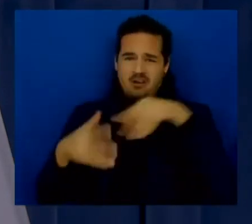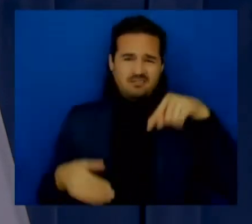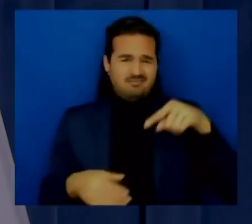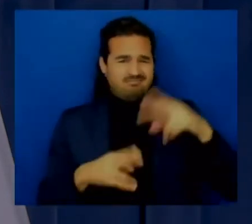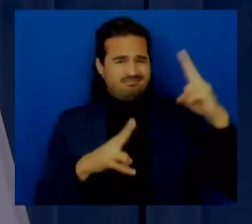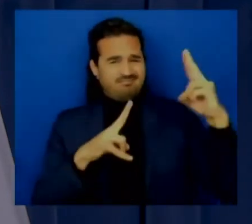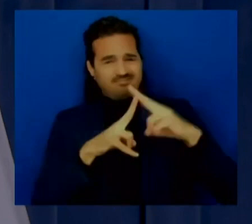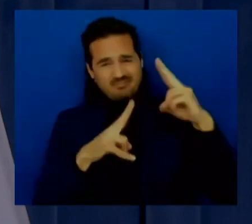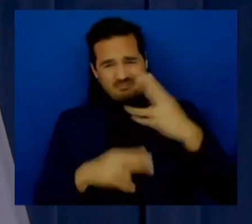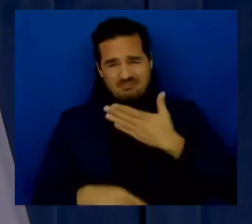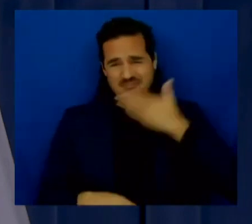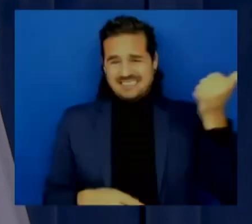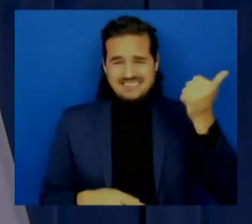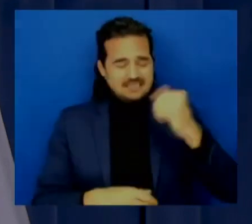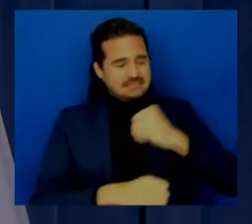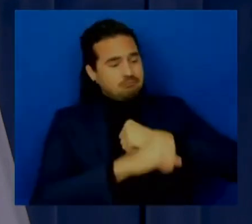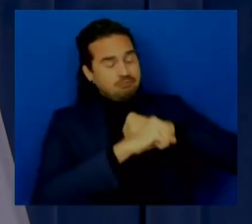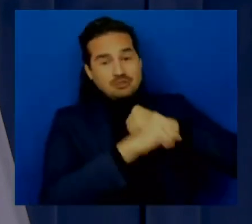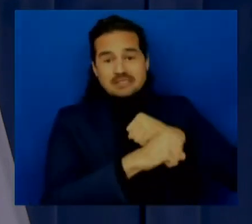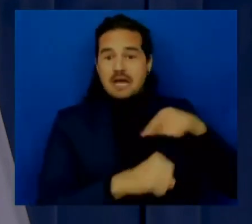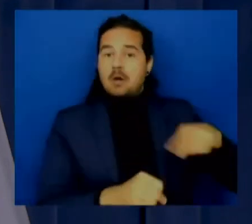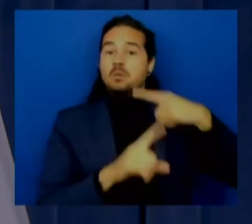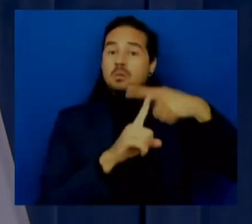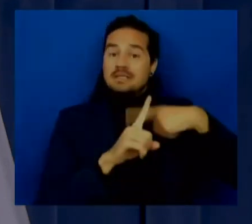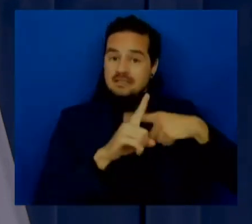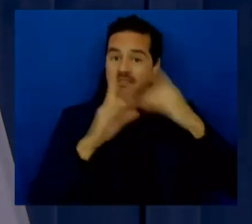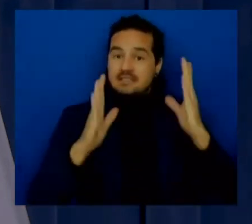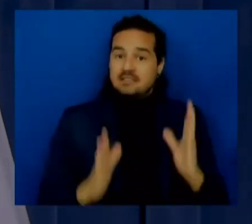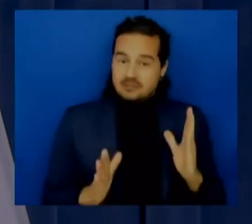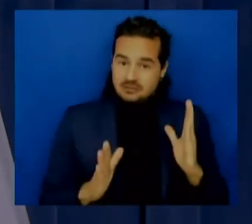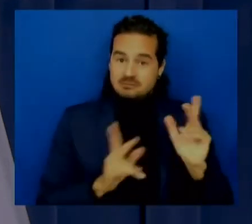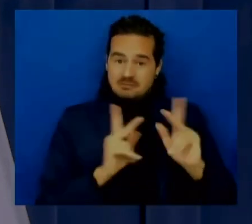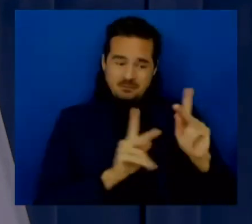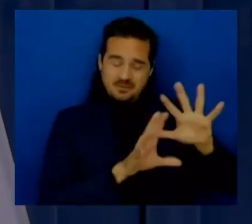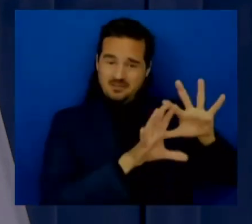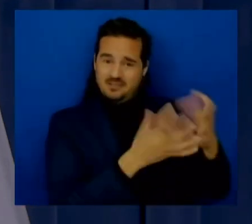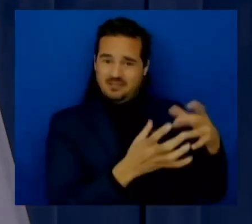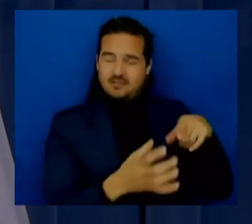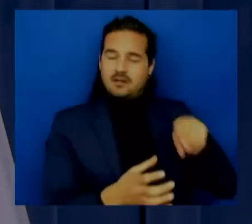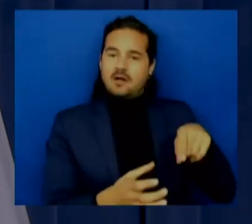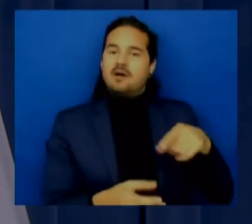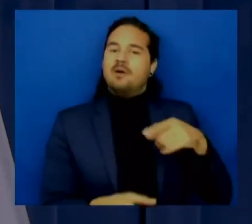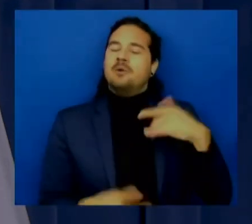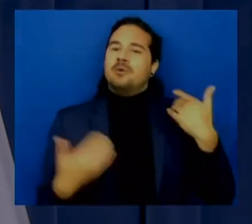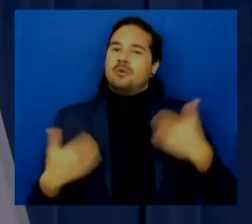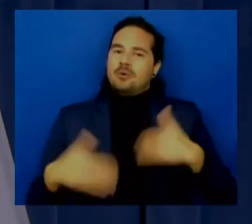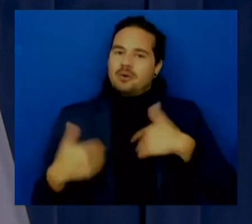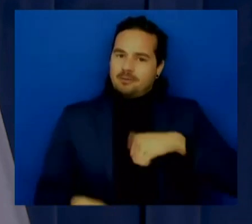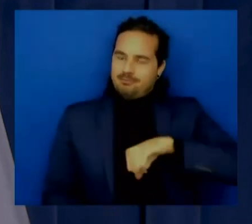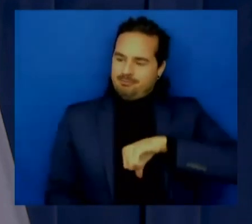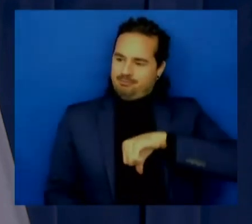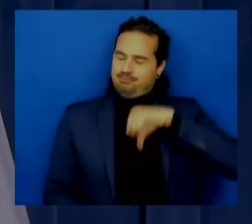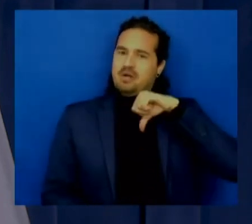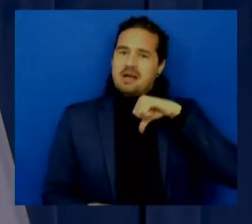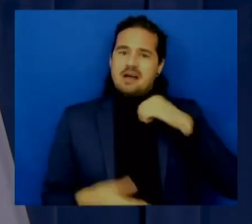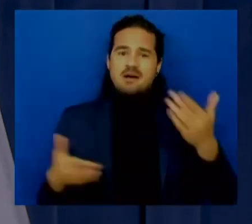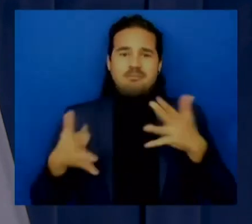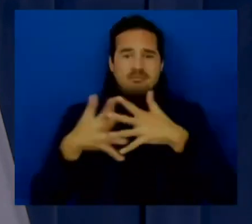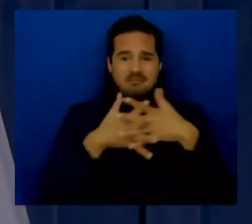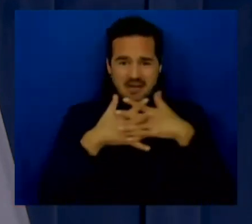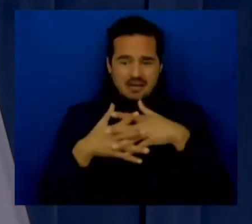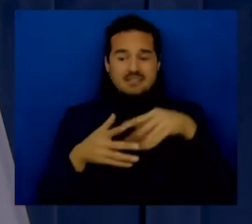at this moment in our nation's history, certainly in the history of this state. And so again, I'm just here